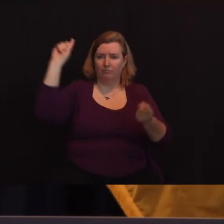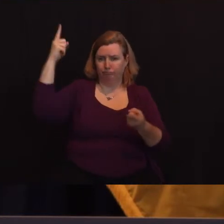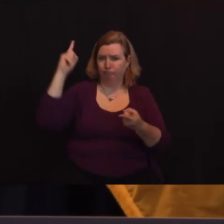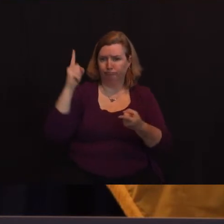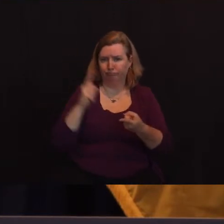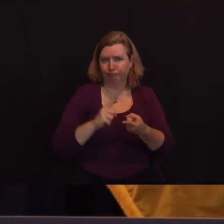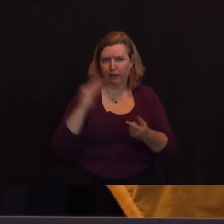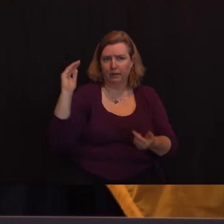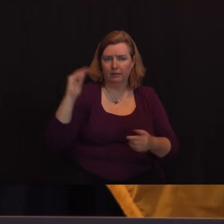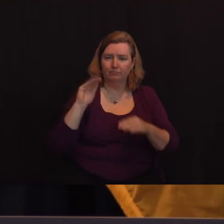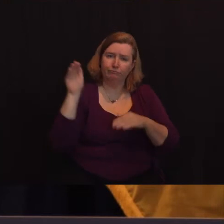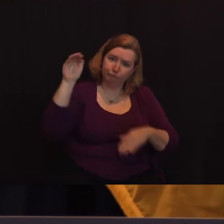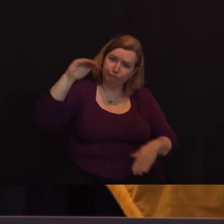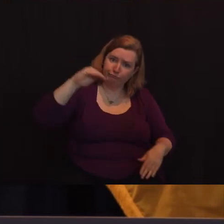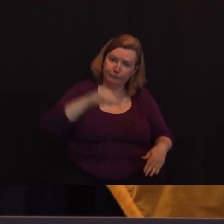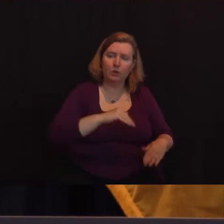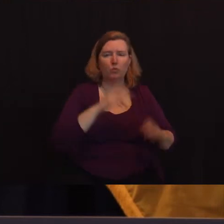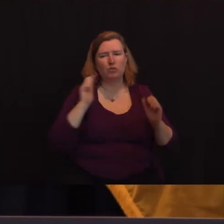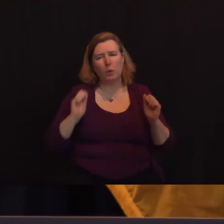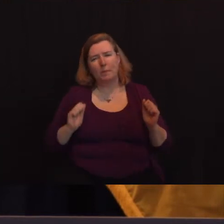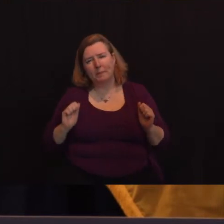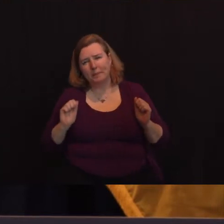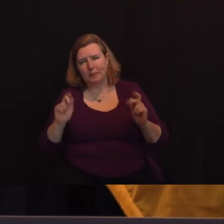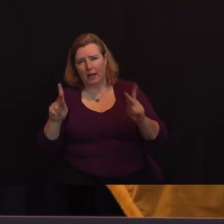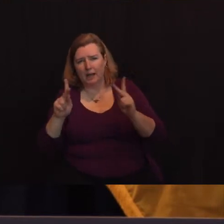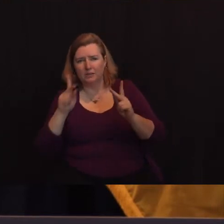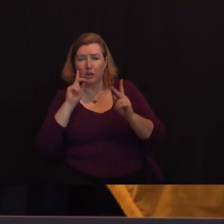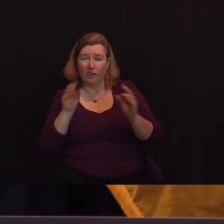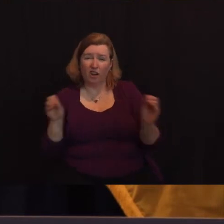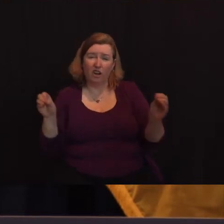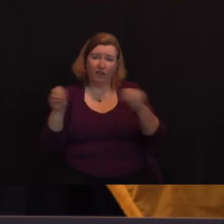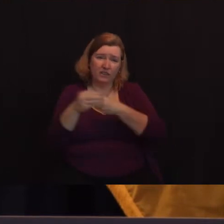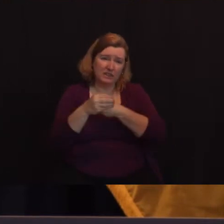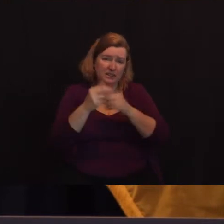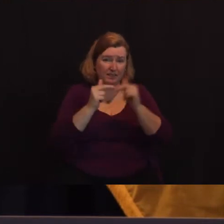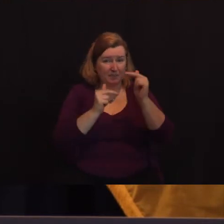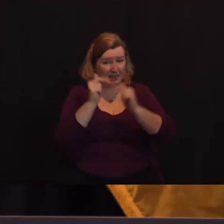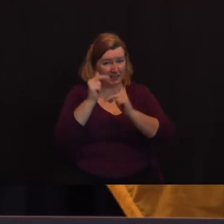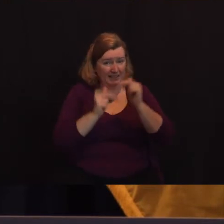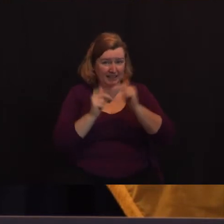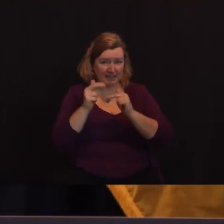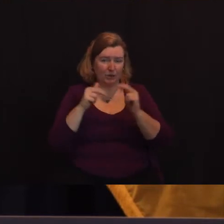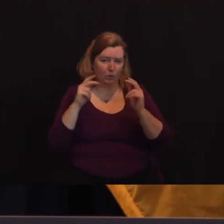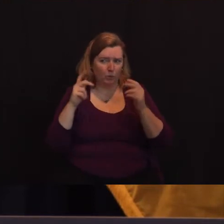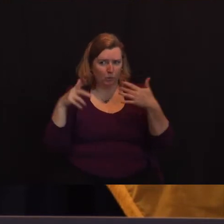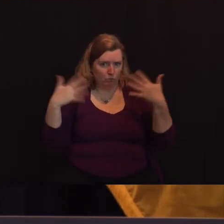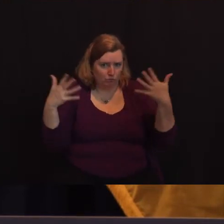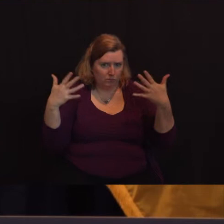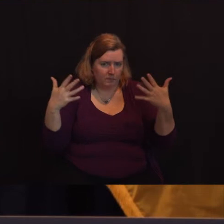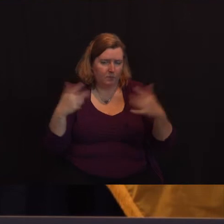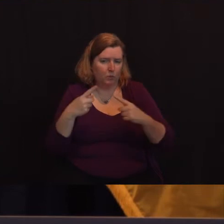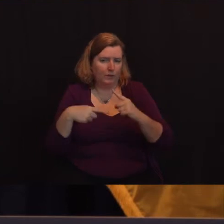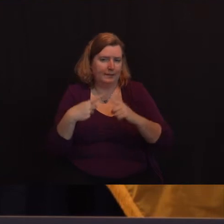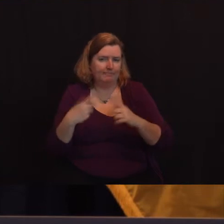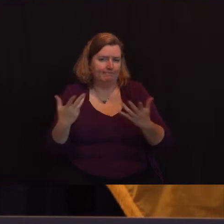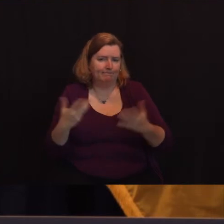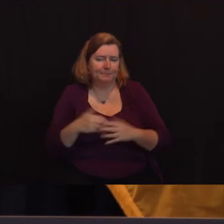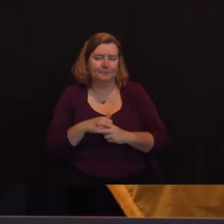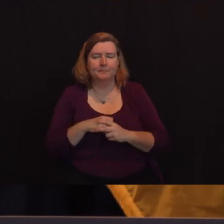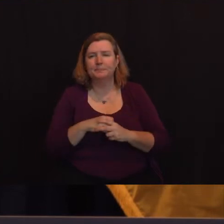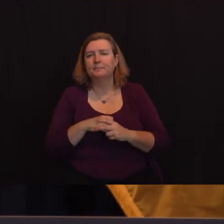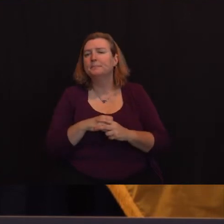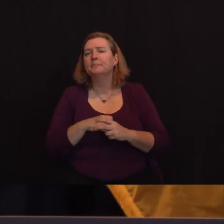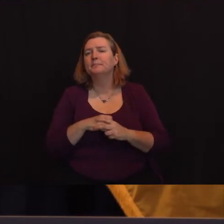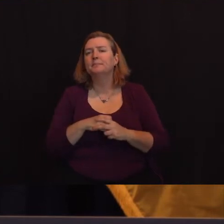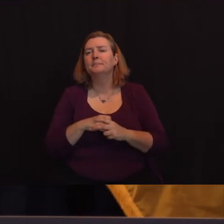back largely to work in one form or another, even beyond the folks that have had to be in